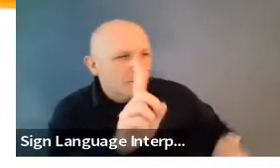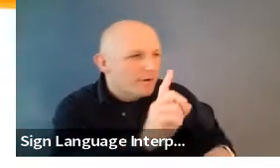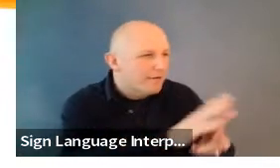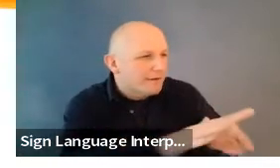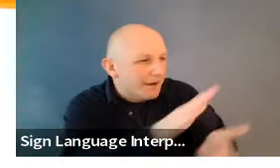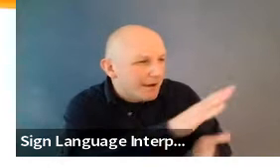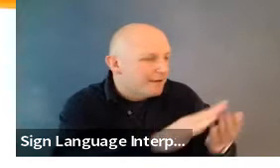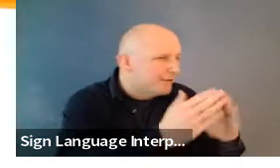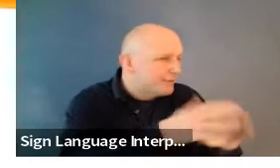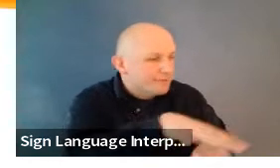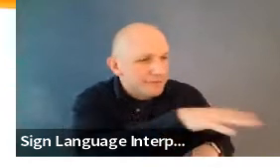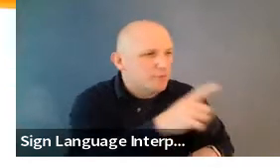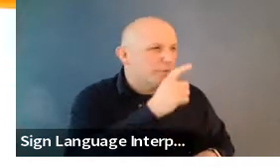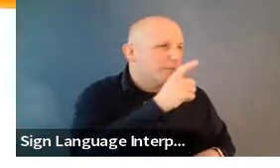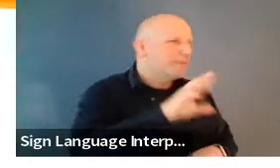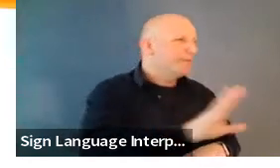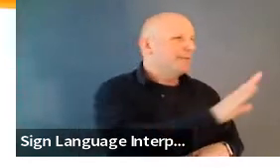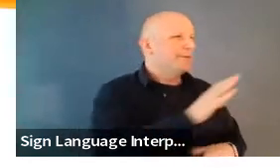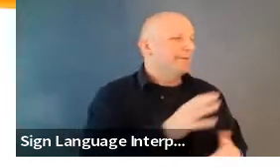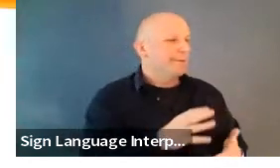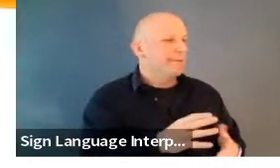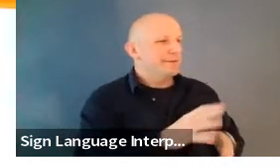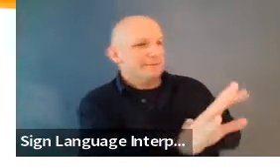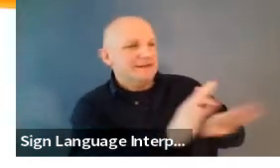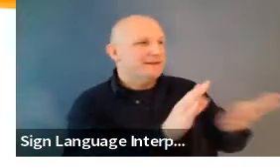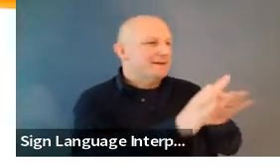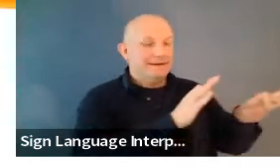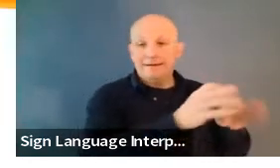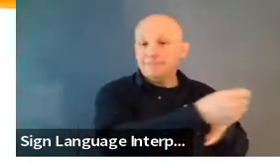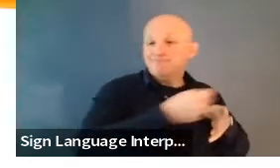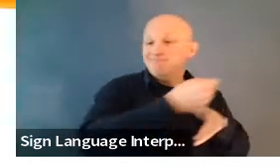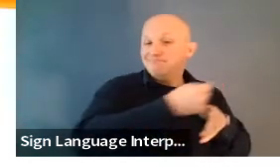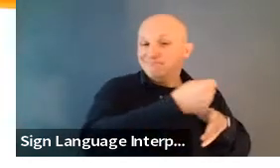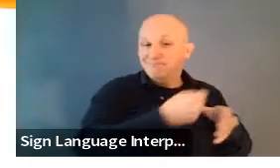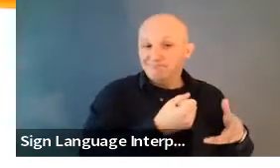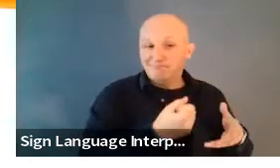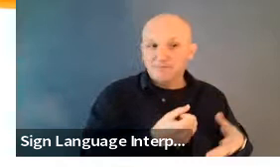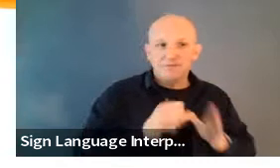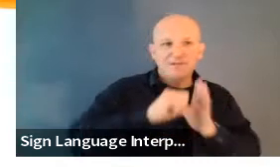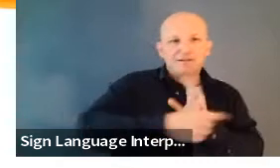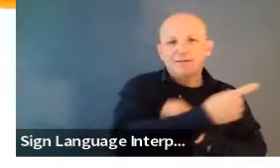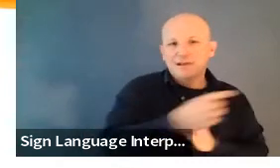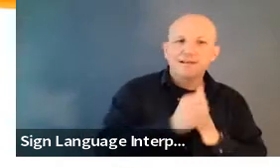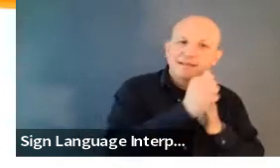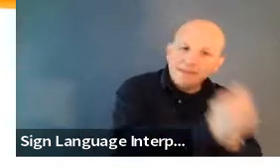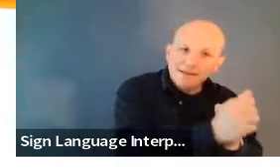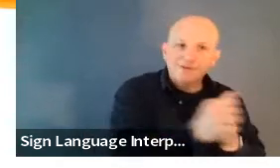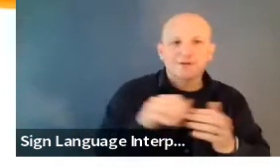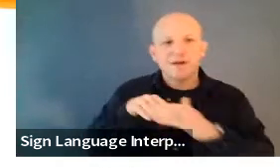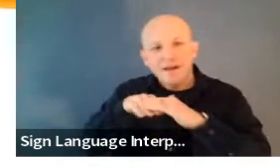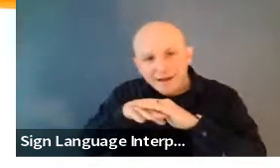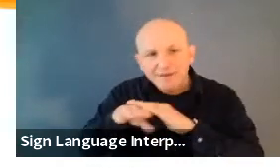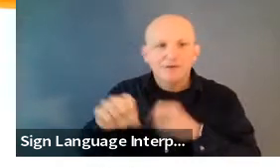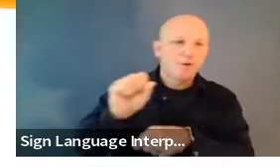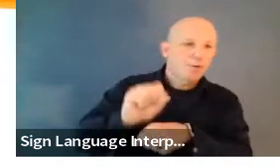right? And so the idea is you can see the what's highlighted here: leadership, access, workforce, and